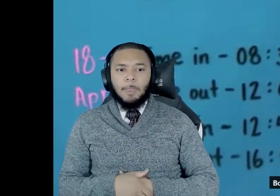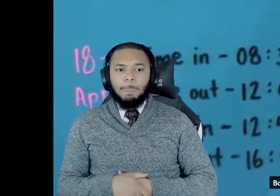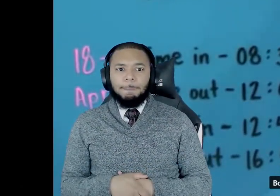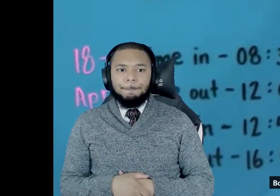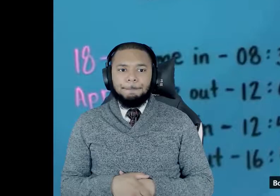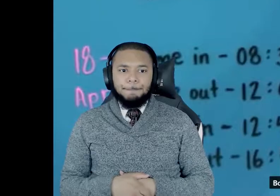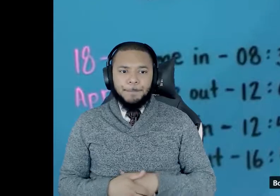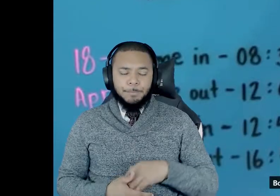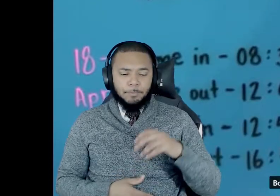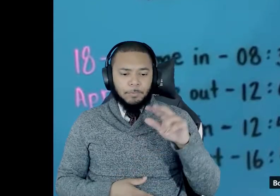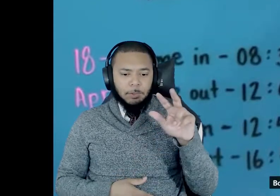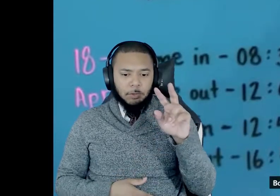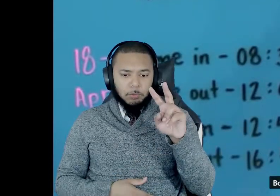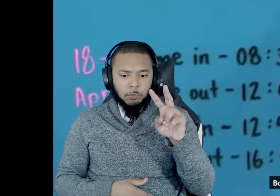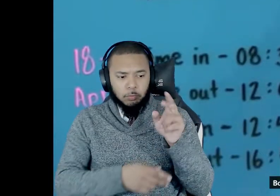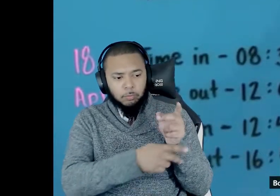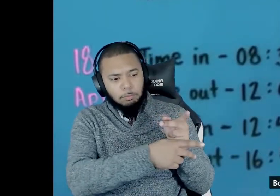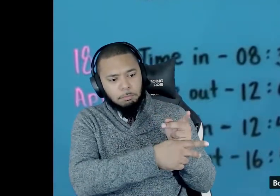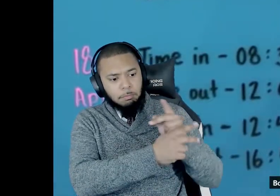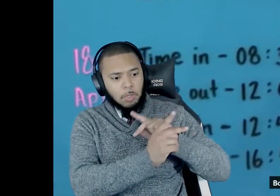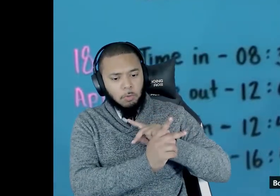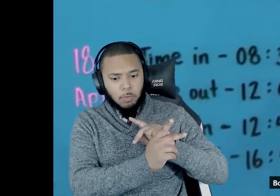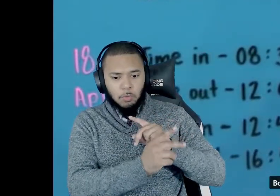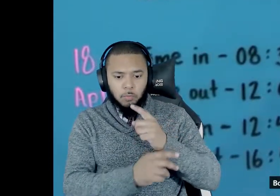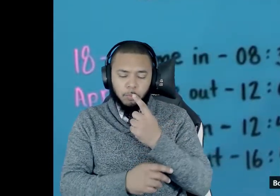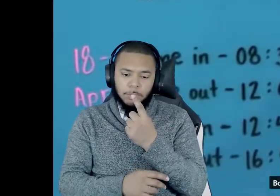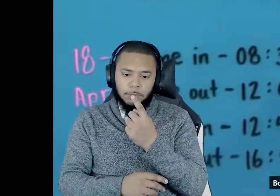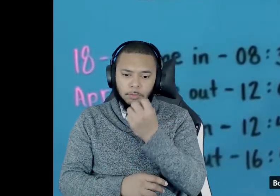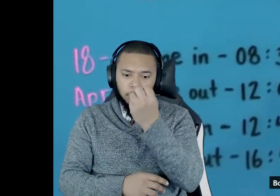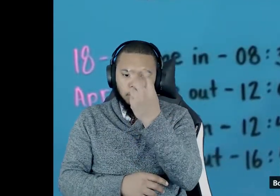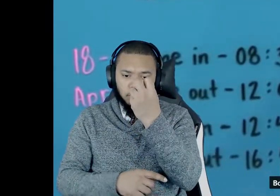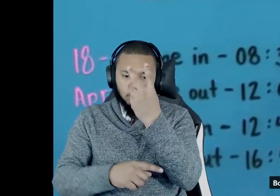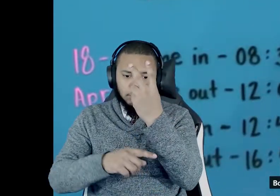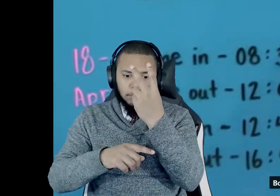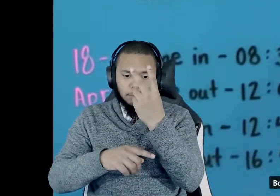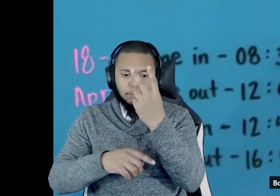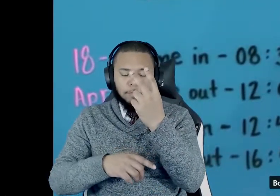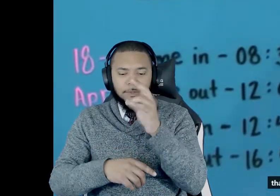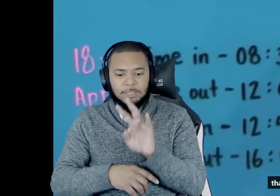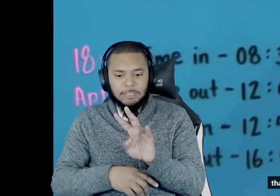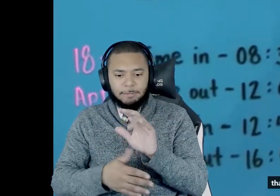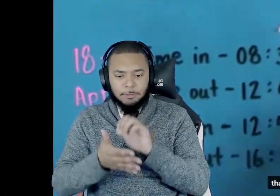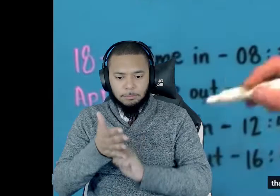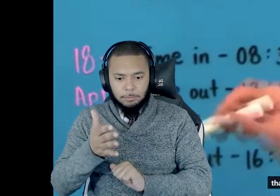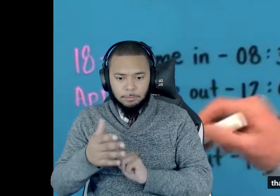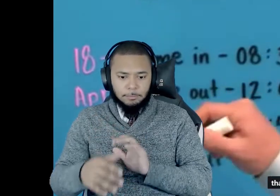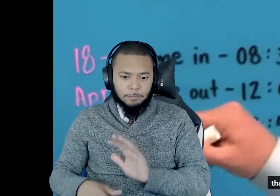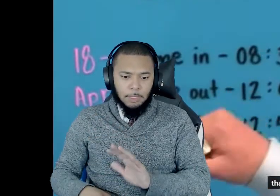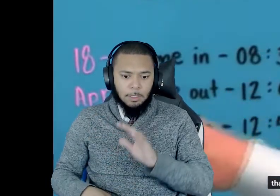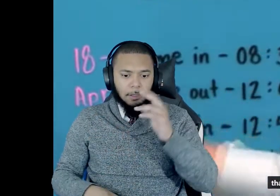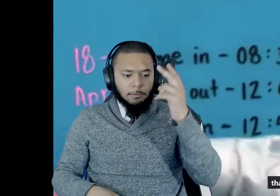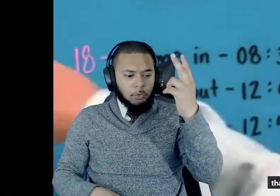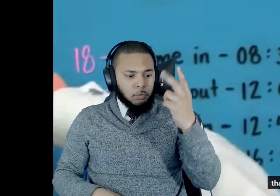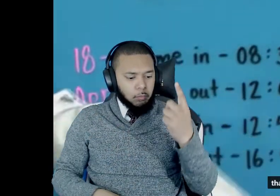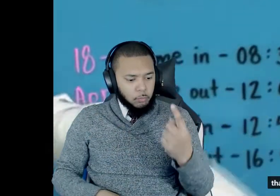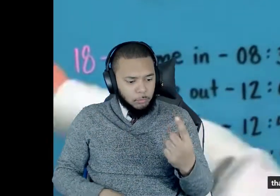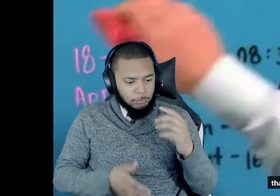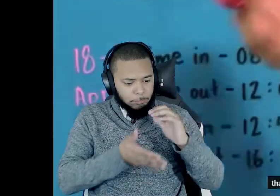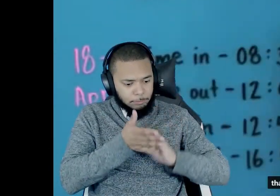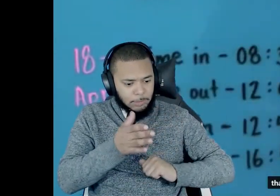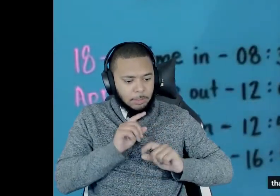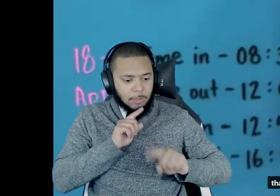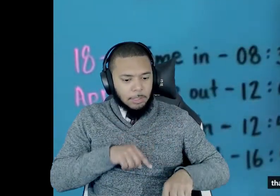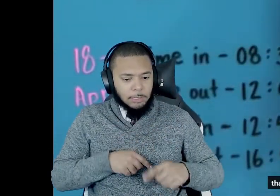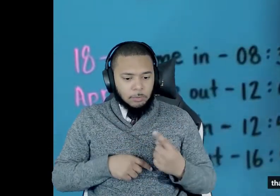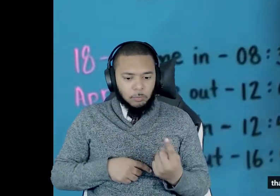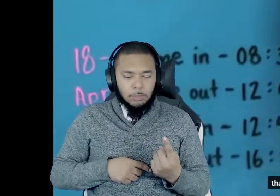32 minus 17, borrow 1. 12 minus 7 is 5. 2 minus 1 is 15. All right, so you can do that using